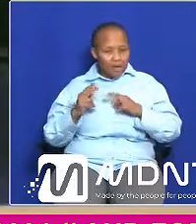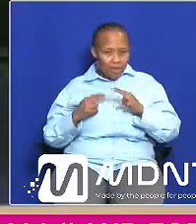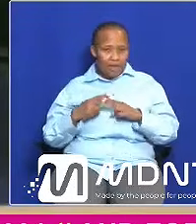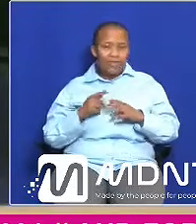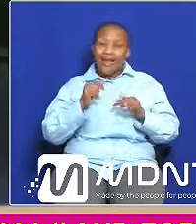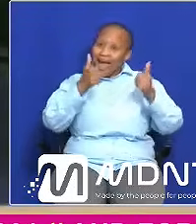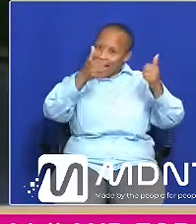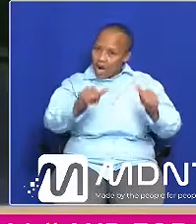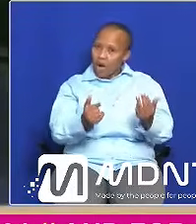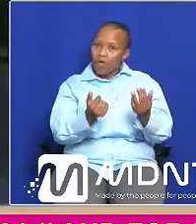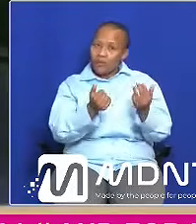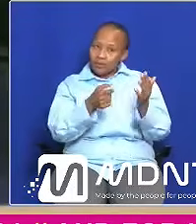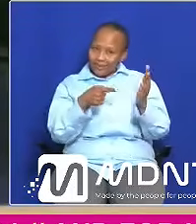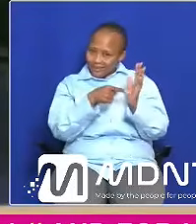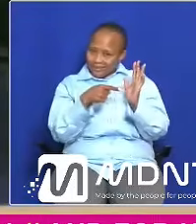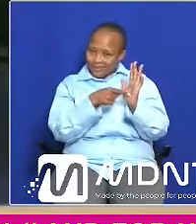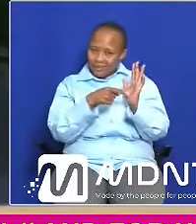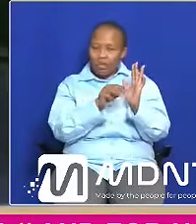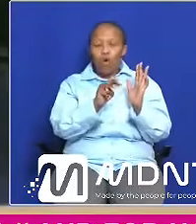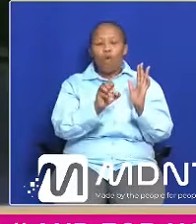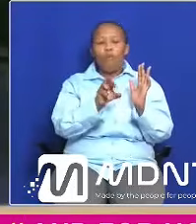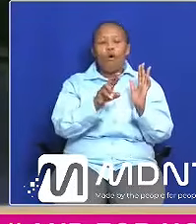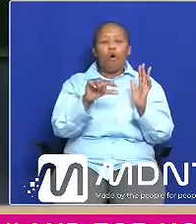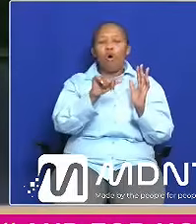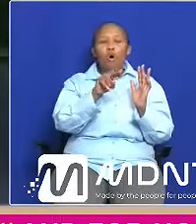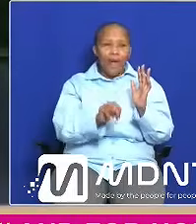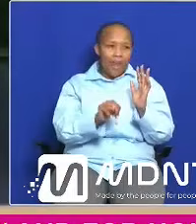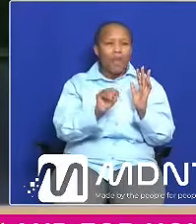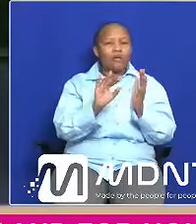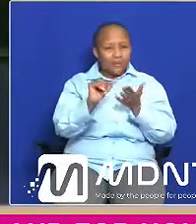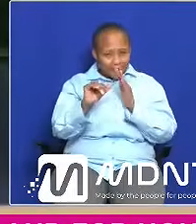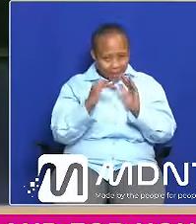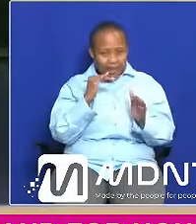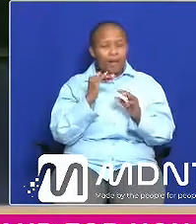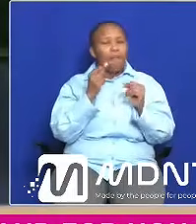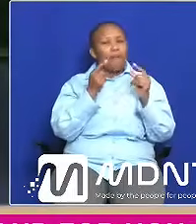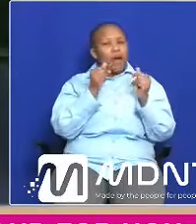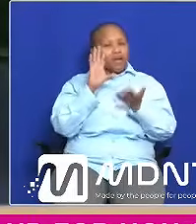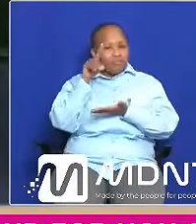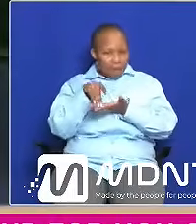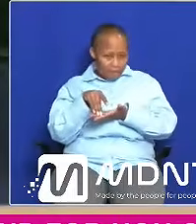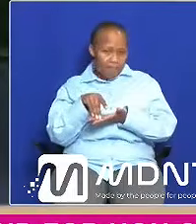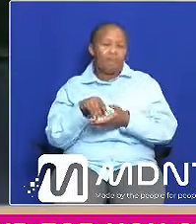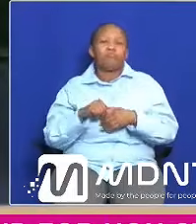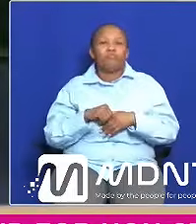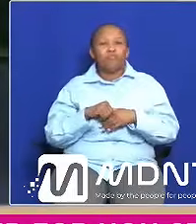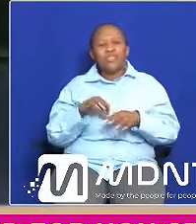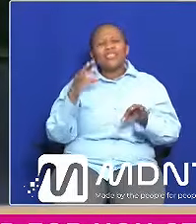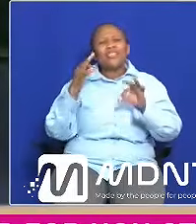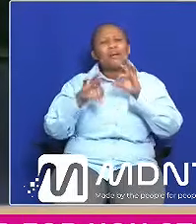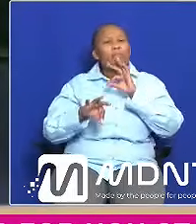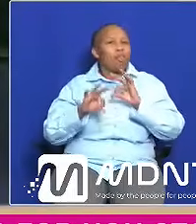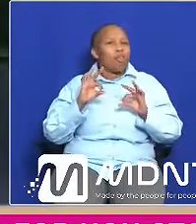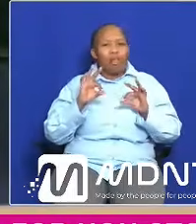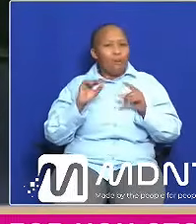deposit money into. That's what you say in 120 and 122. And the simple point I make to you is, unless Mr.